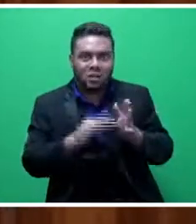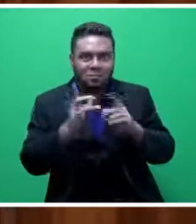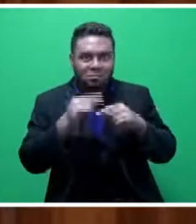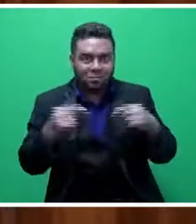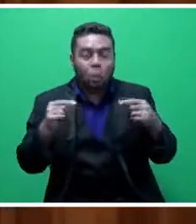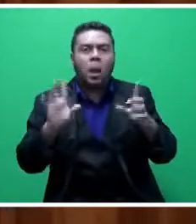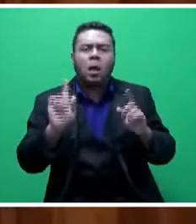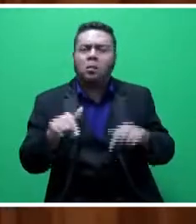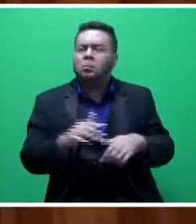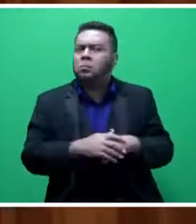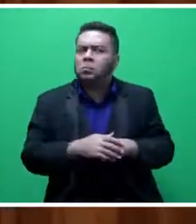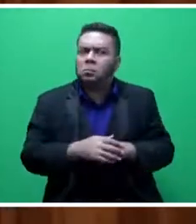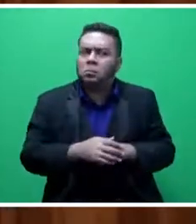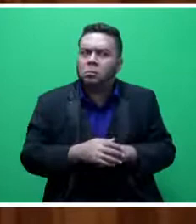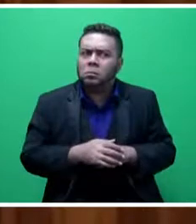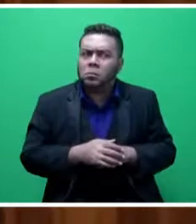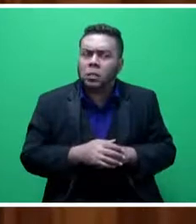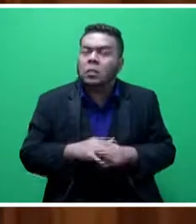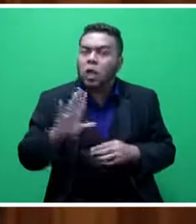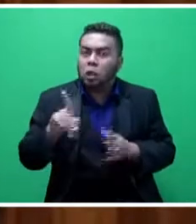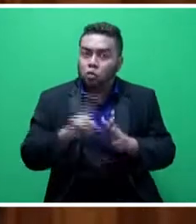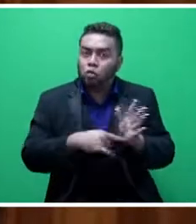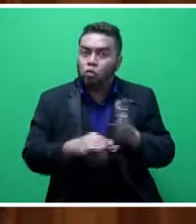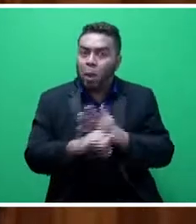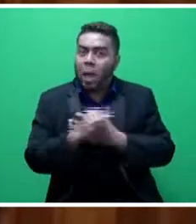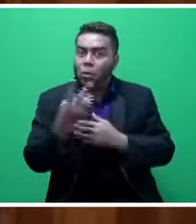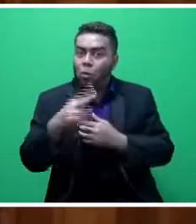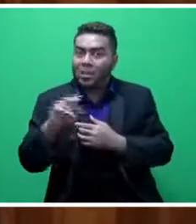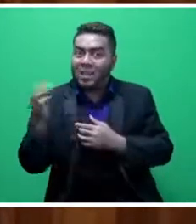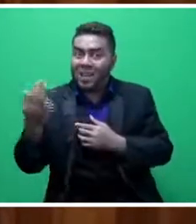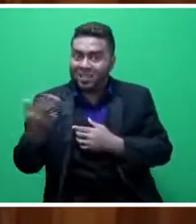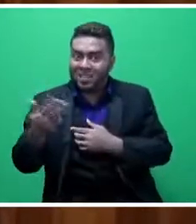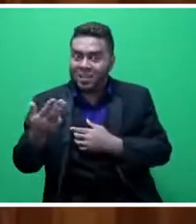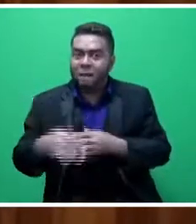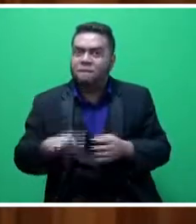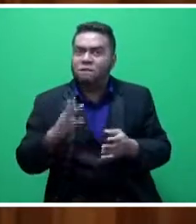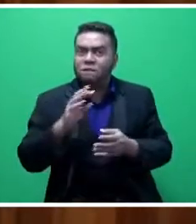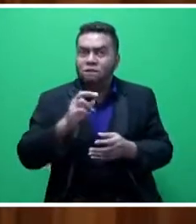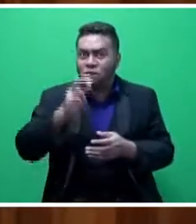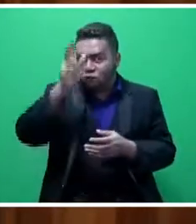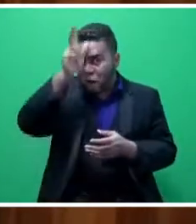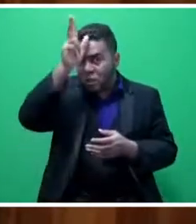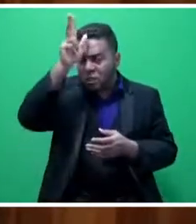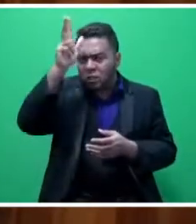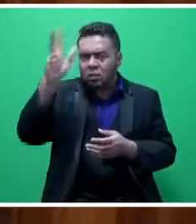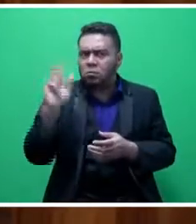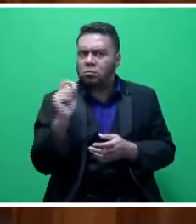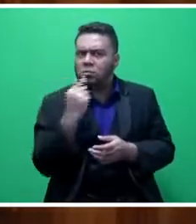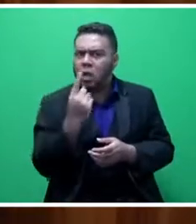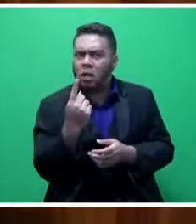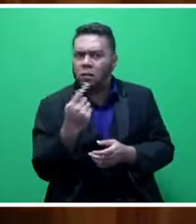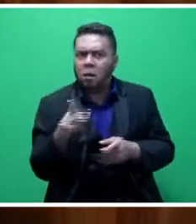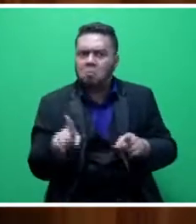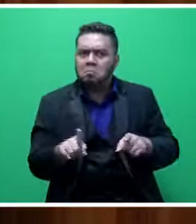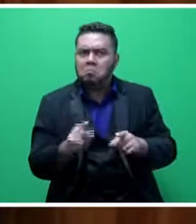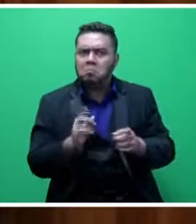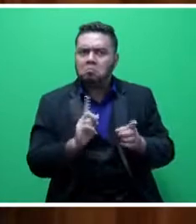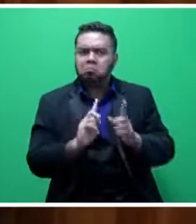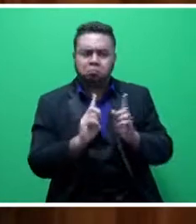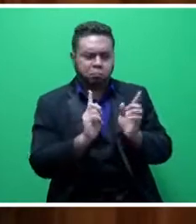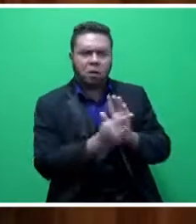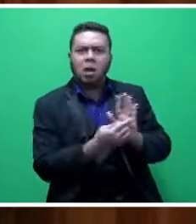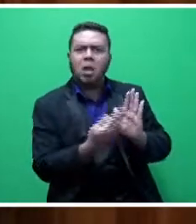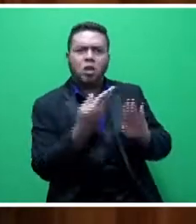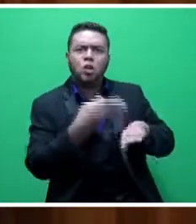government to consider. In July 2019, France passed a law, a digital tax law, where